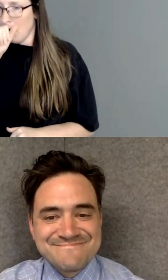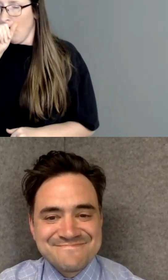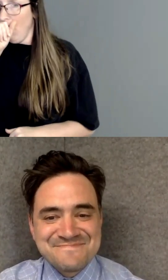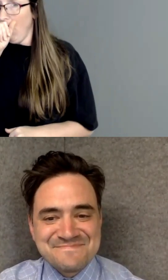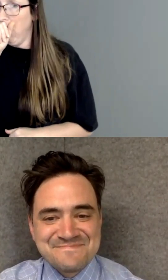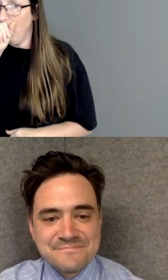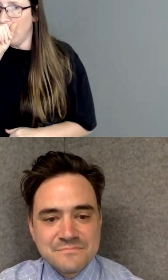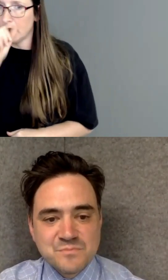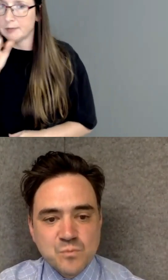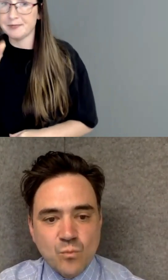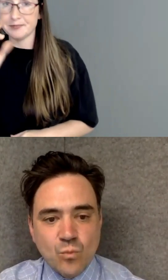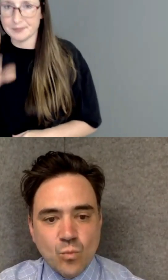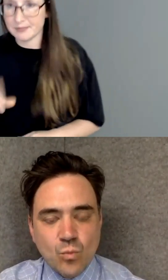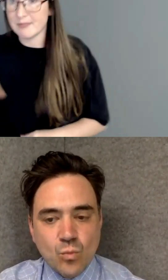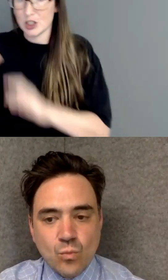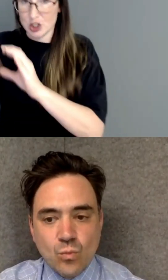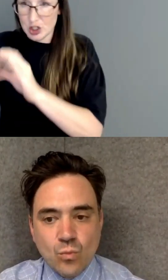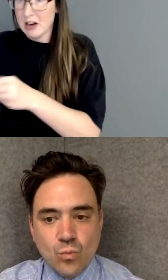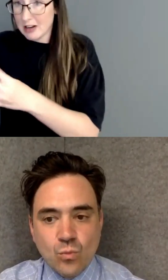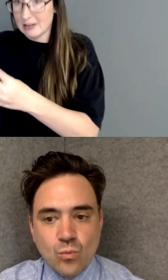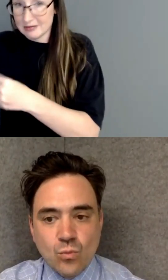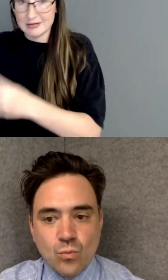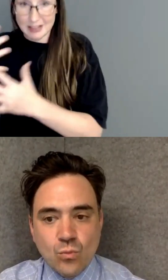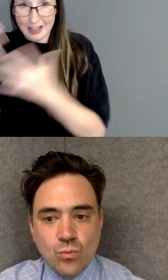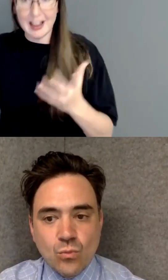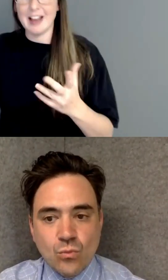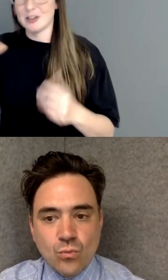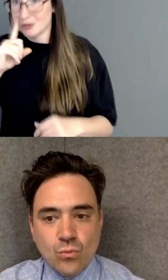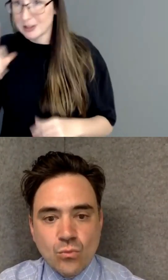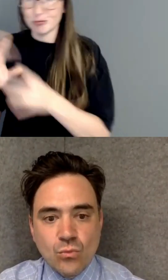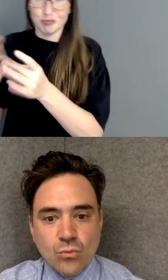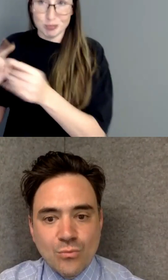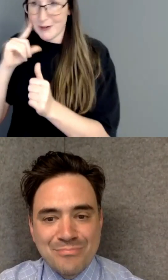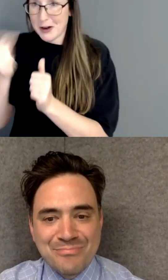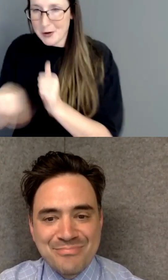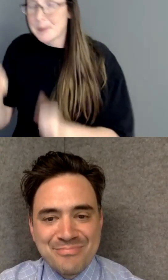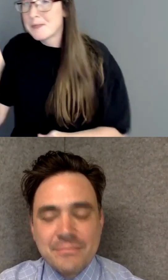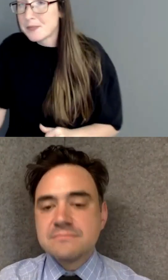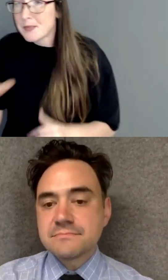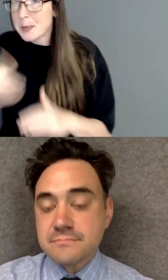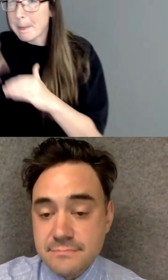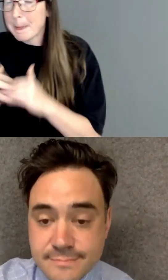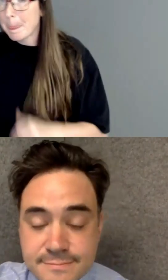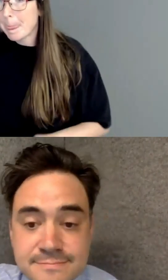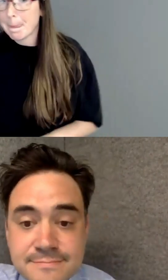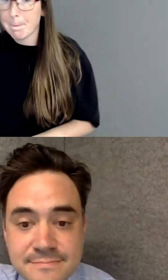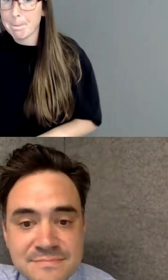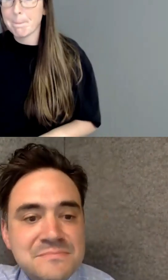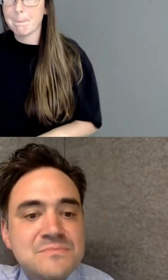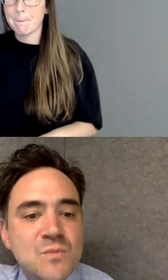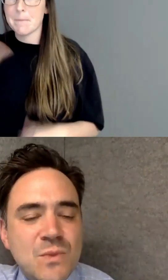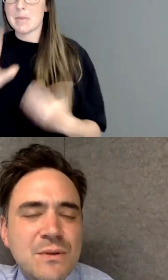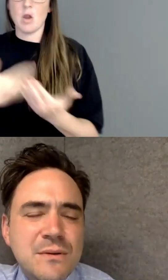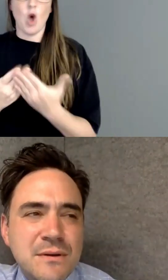Okay, and be sure to take a look at the chat, because the chat's got lots of love for everybody in it. Next one. All